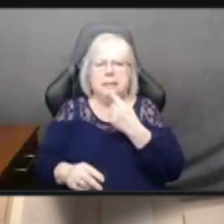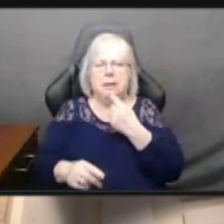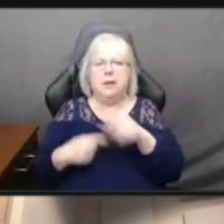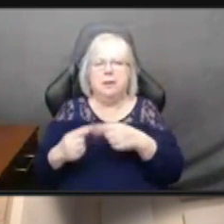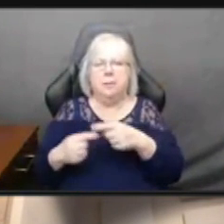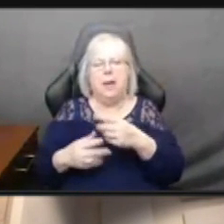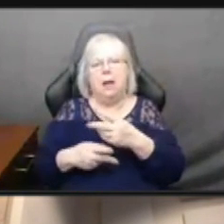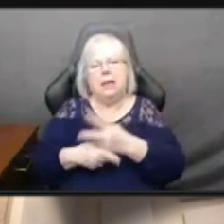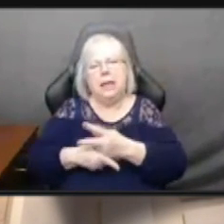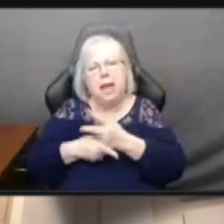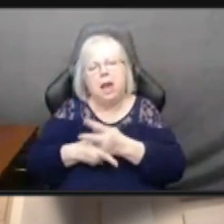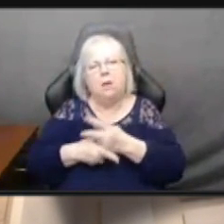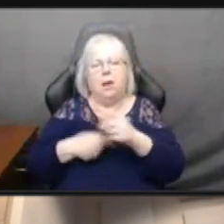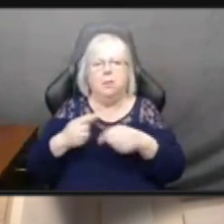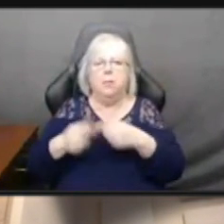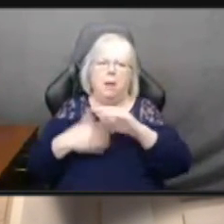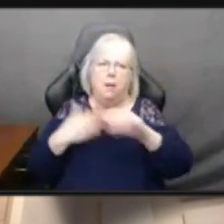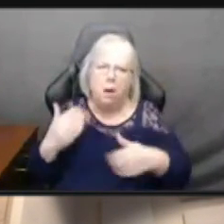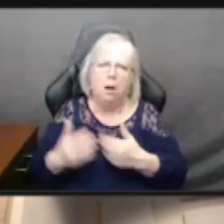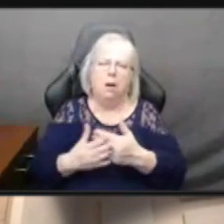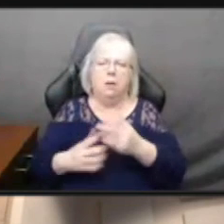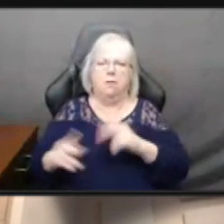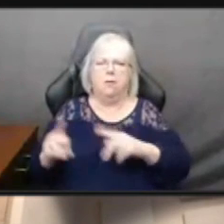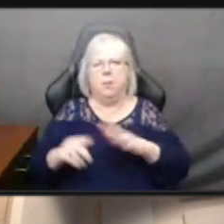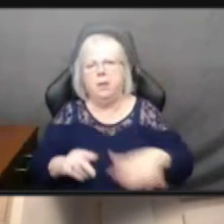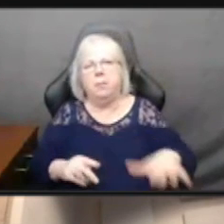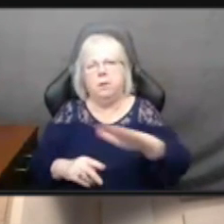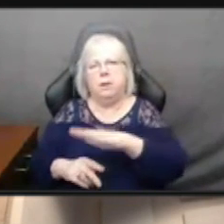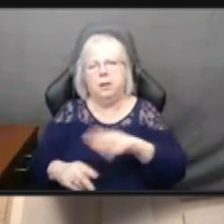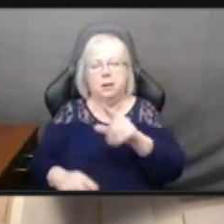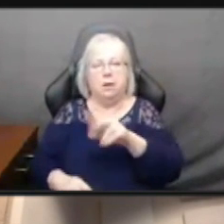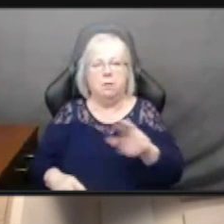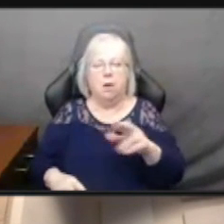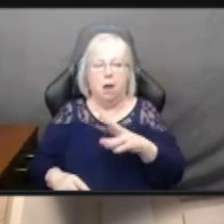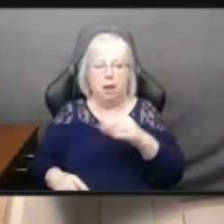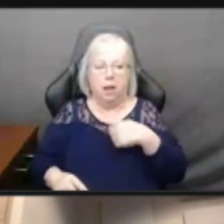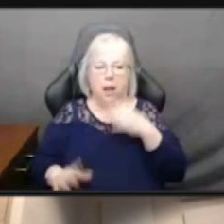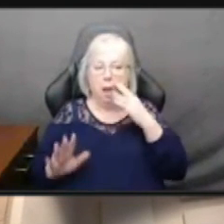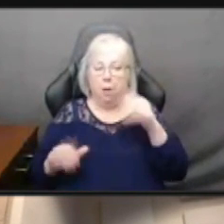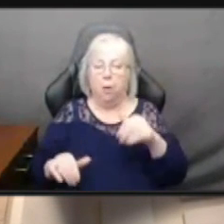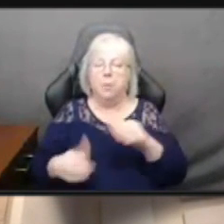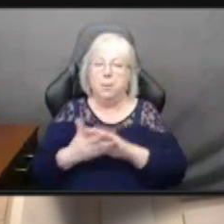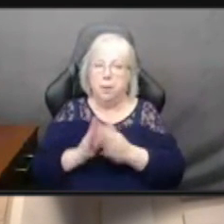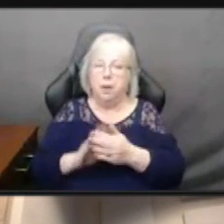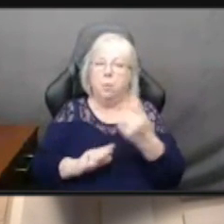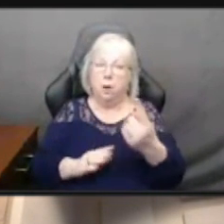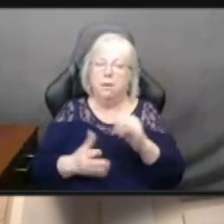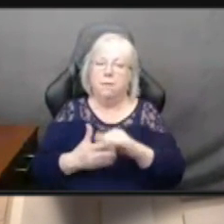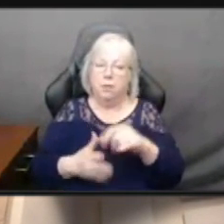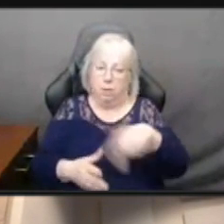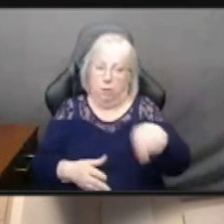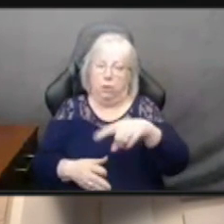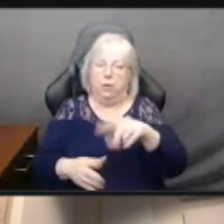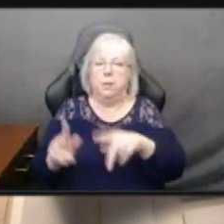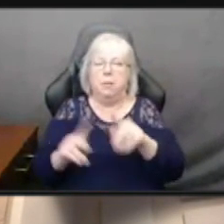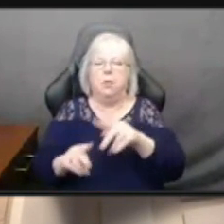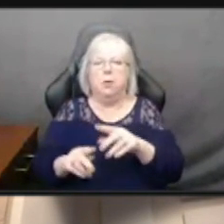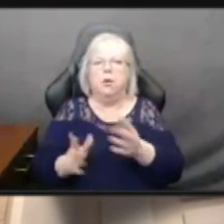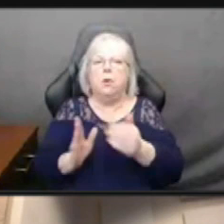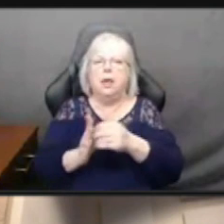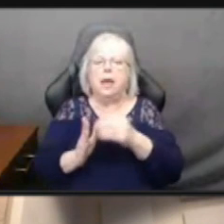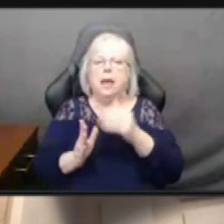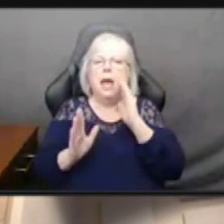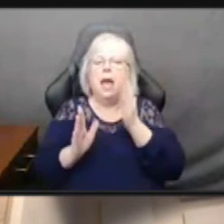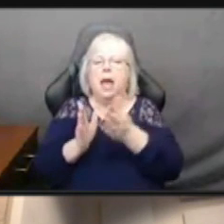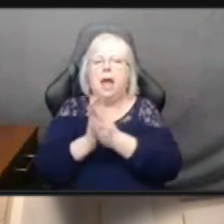about all of the people in the city of Little Rock. And I hope to be one of those persons. So again, I just ask that we look at our policies